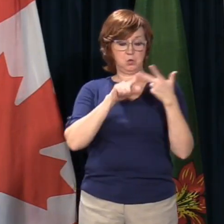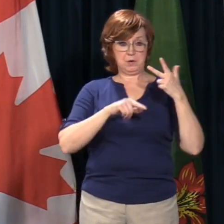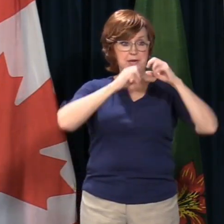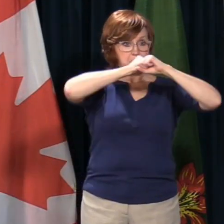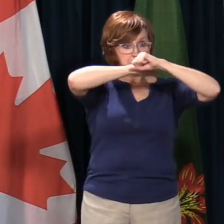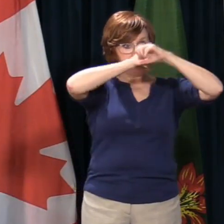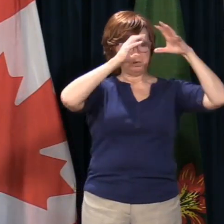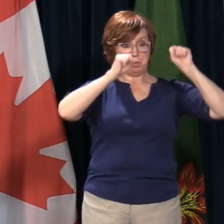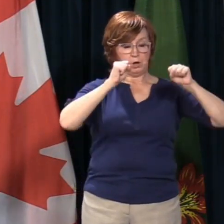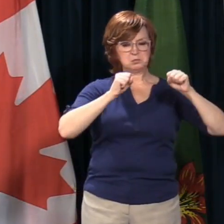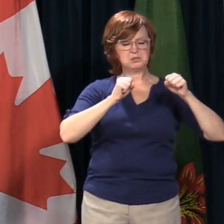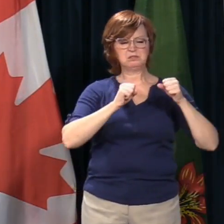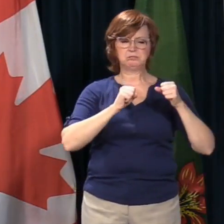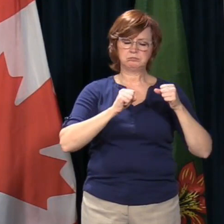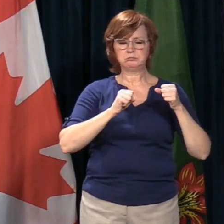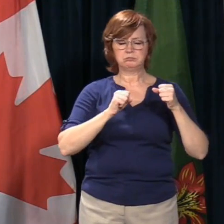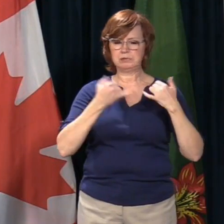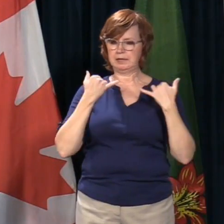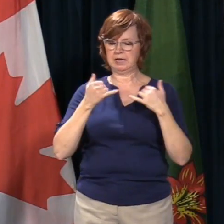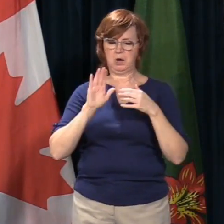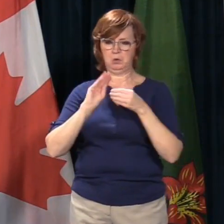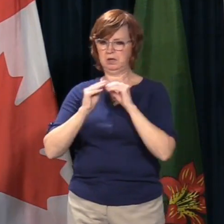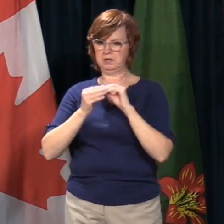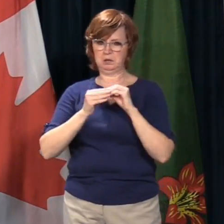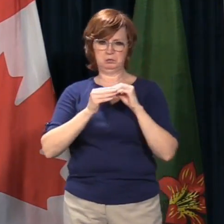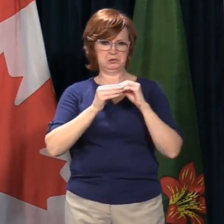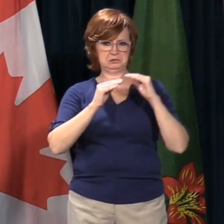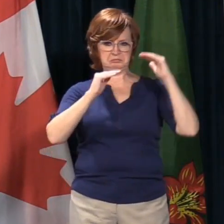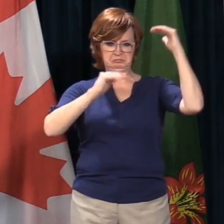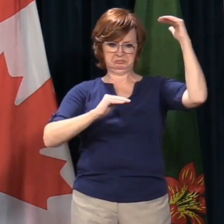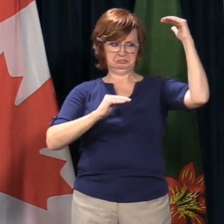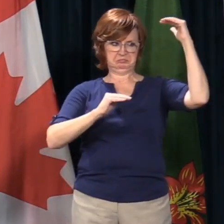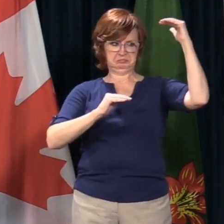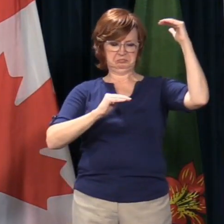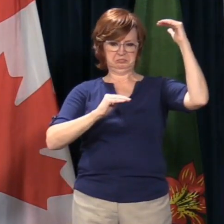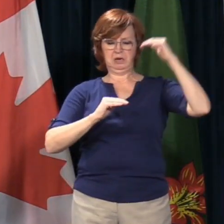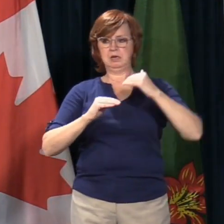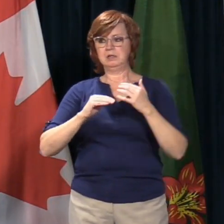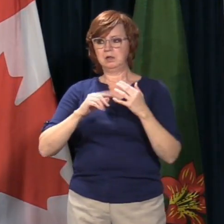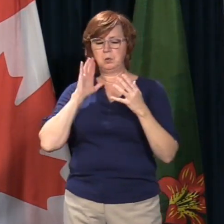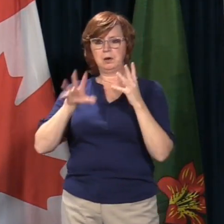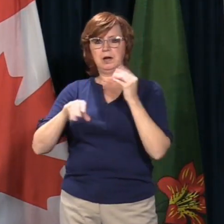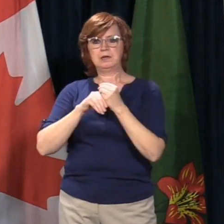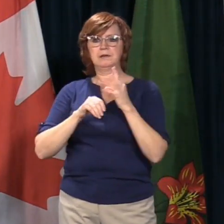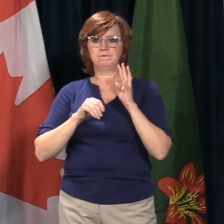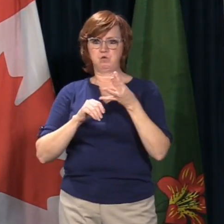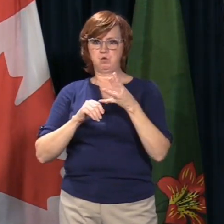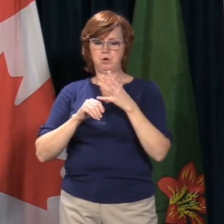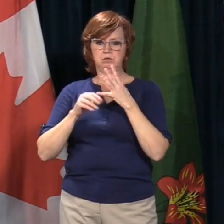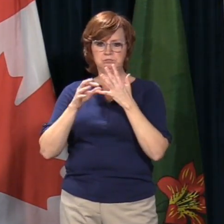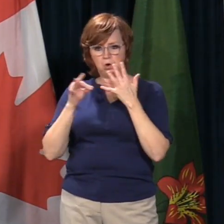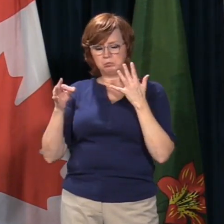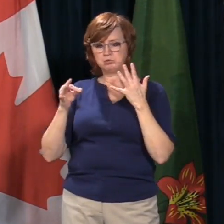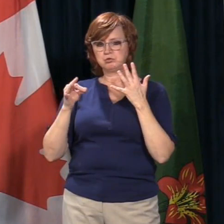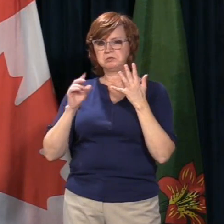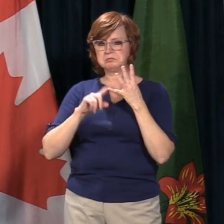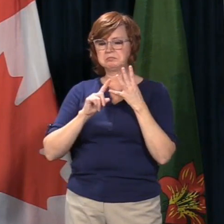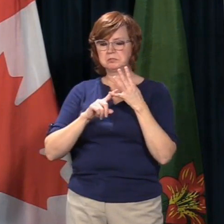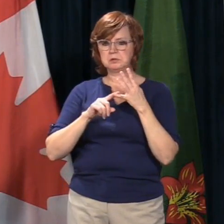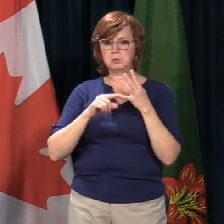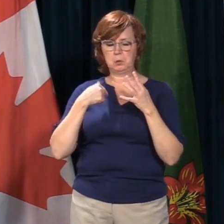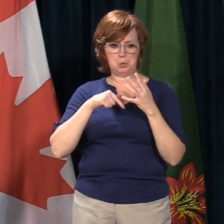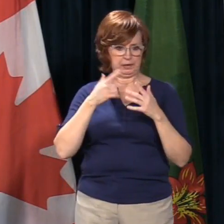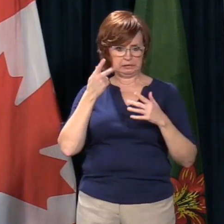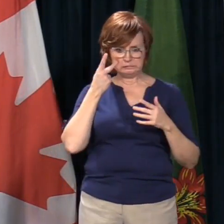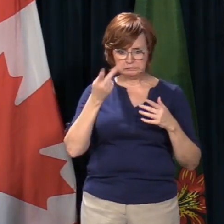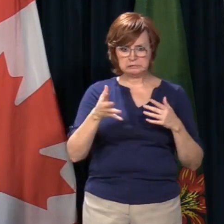what our rate of spread is. That's through our aggressive contact tracing, and we know where we've been breaking the chain of infection and how well that's